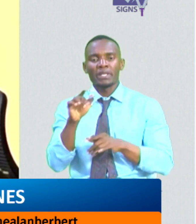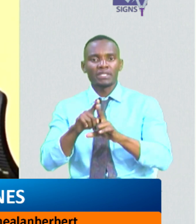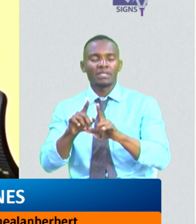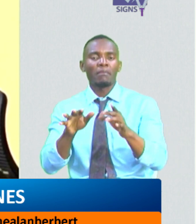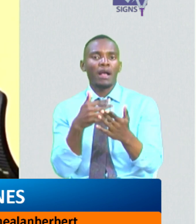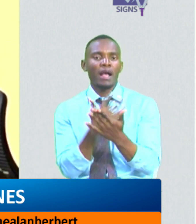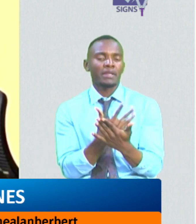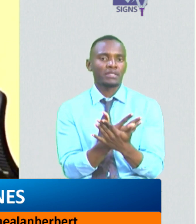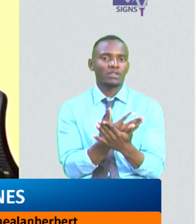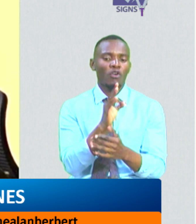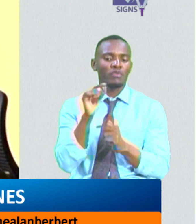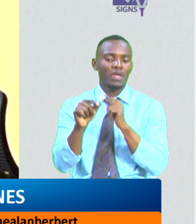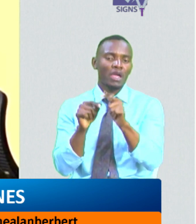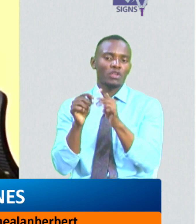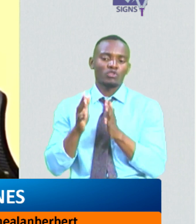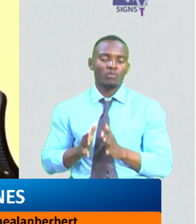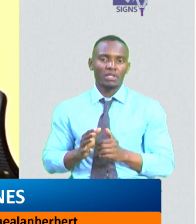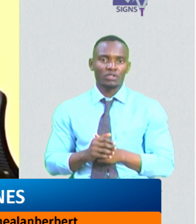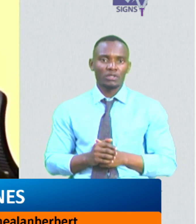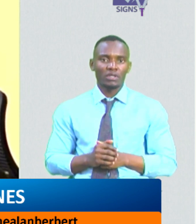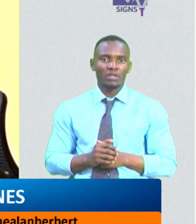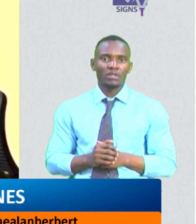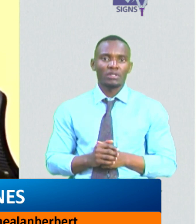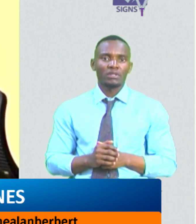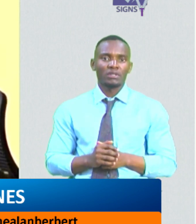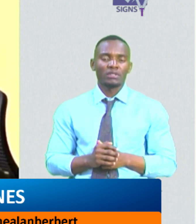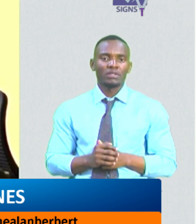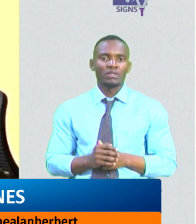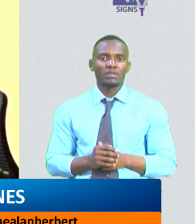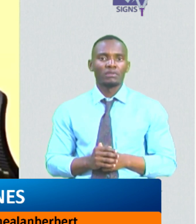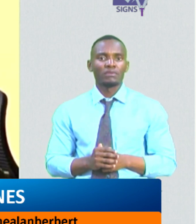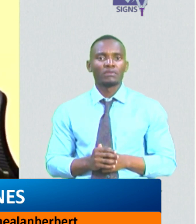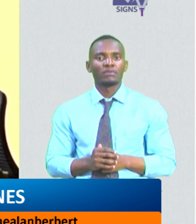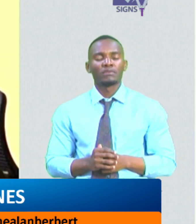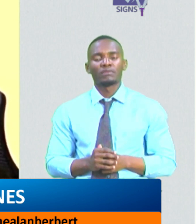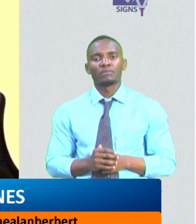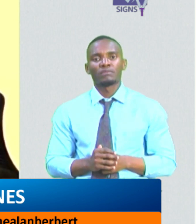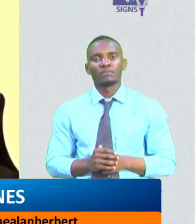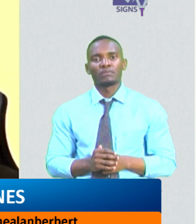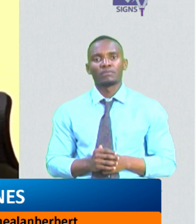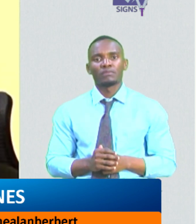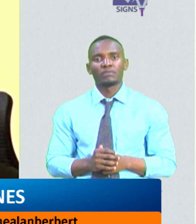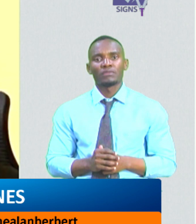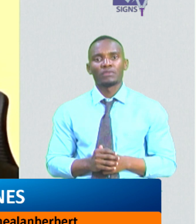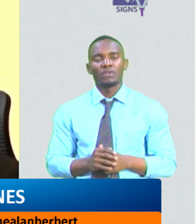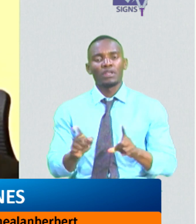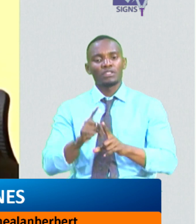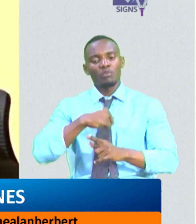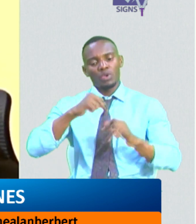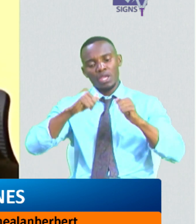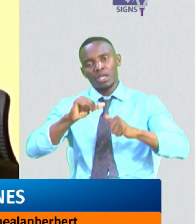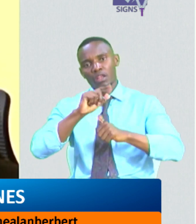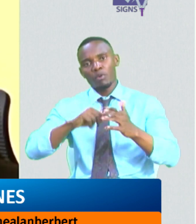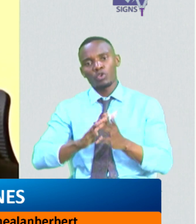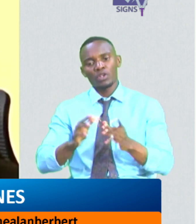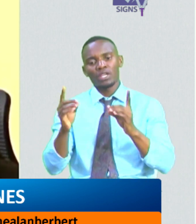person. So meanwhile the warrant against the first accused person is still in force. So we agree on a date. Of course the